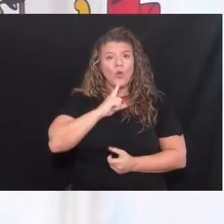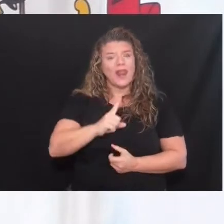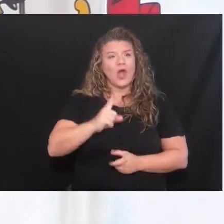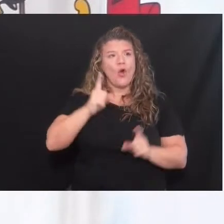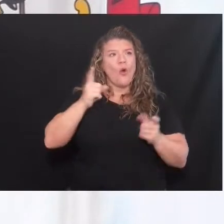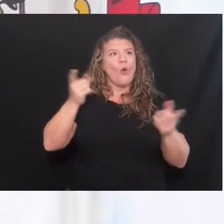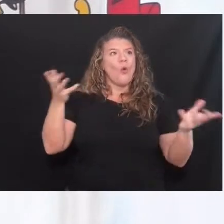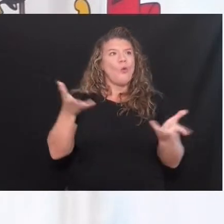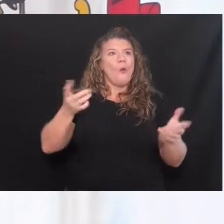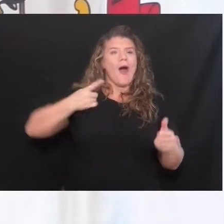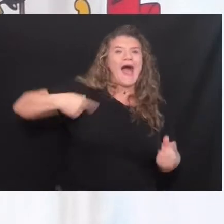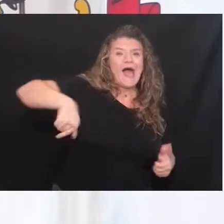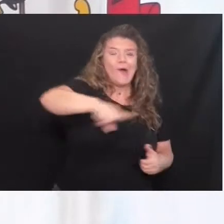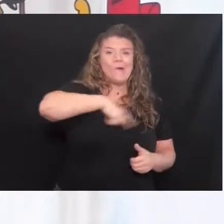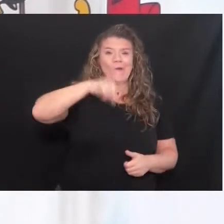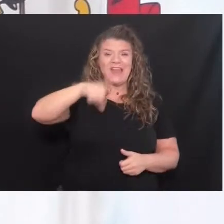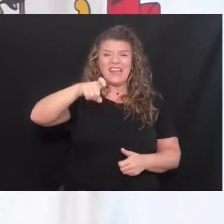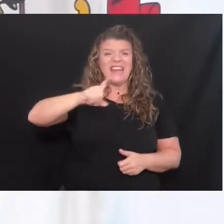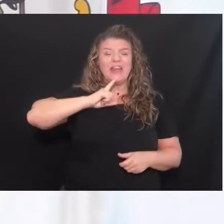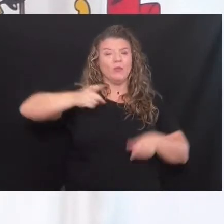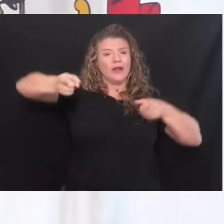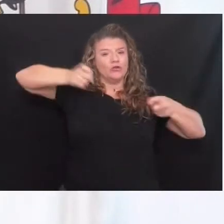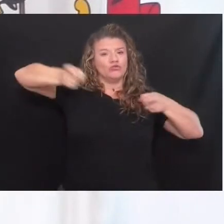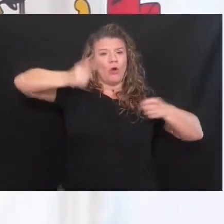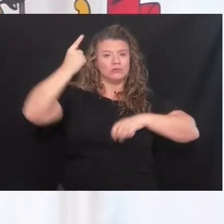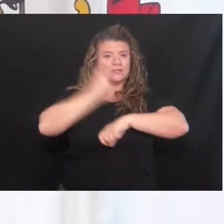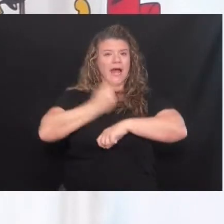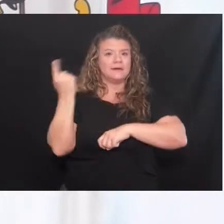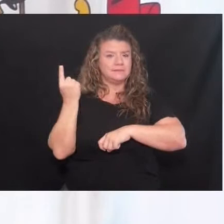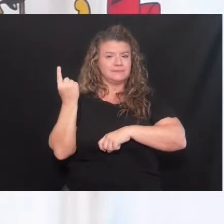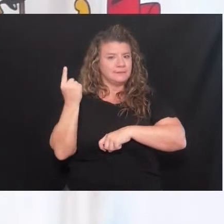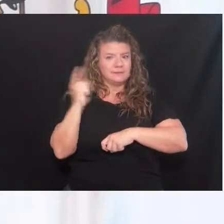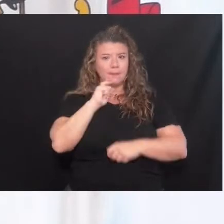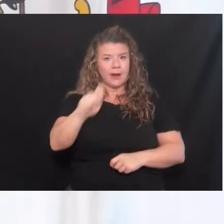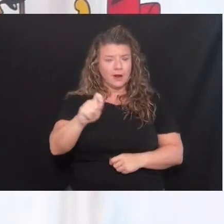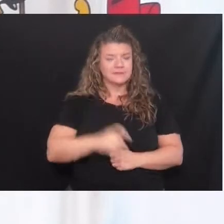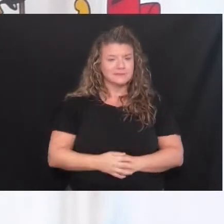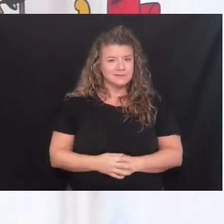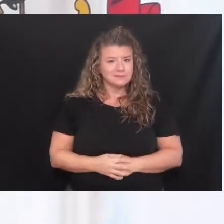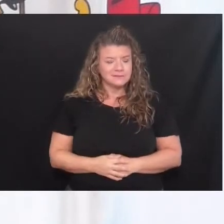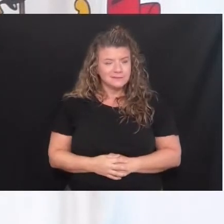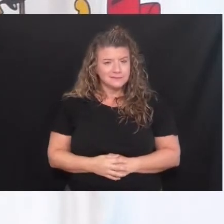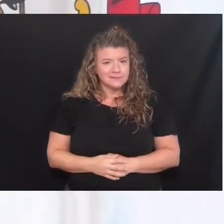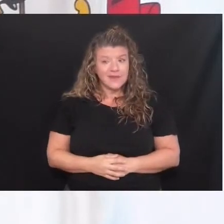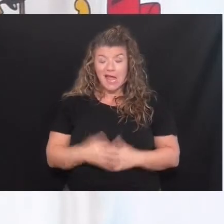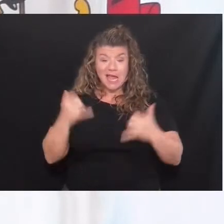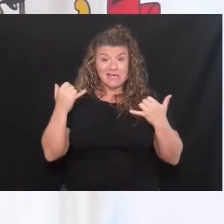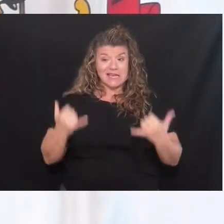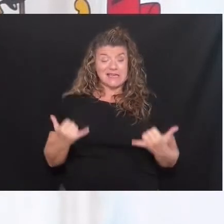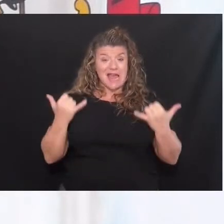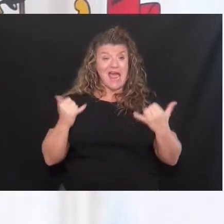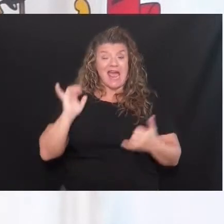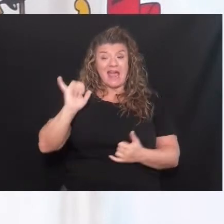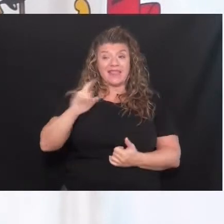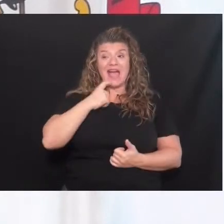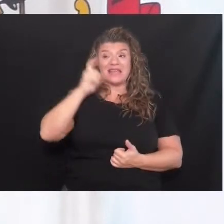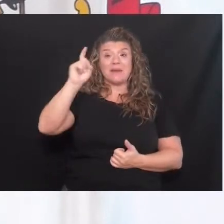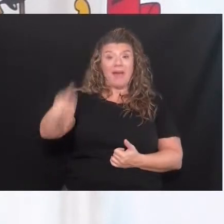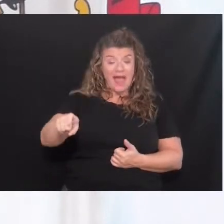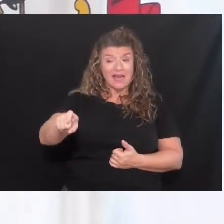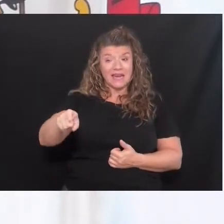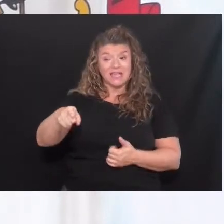day almost 99% of the time in this industry. But today, and when that demand mongrel comes